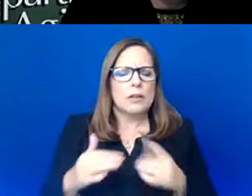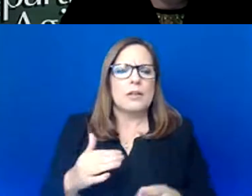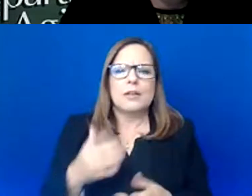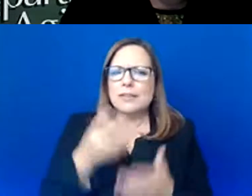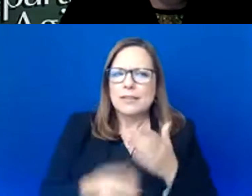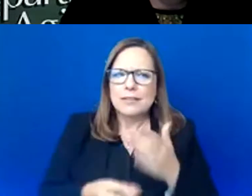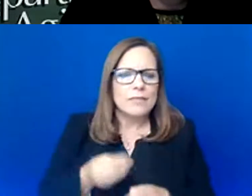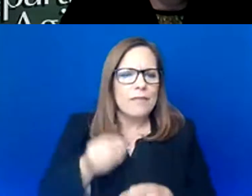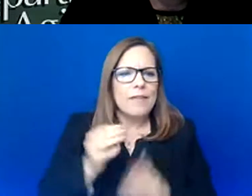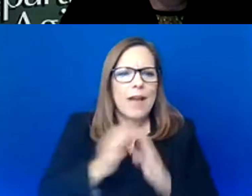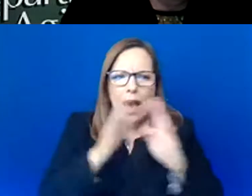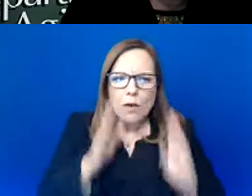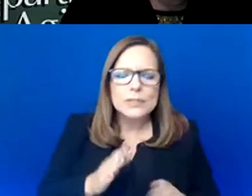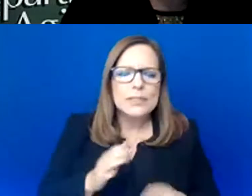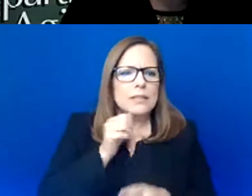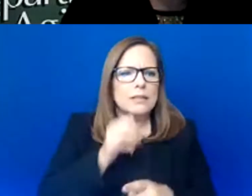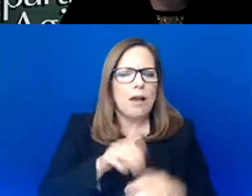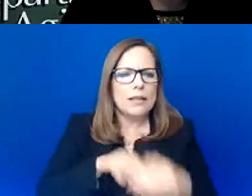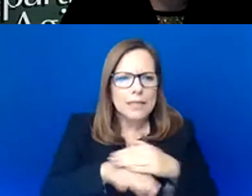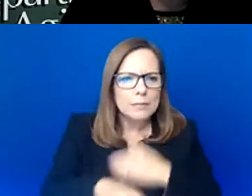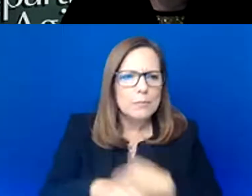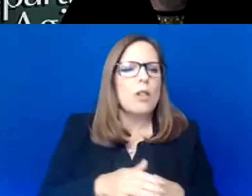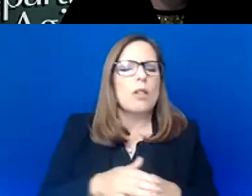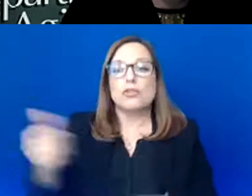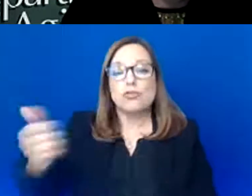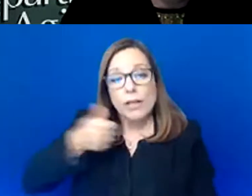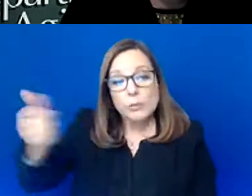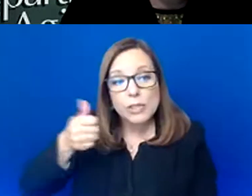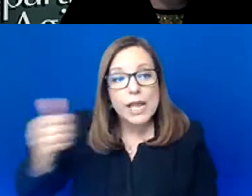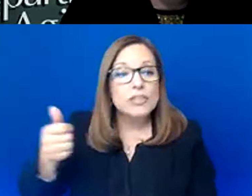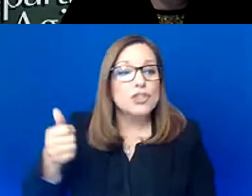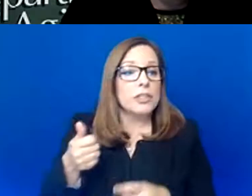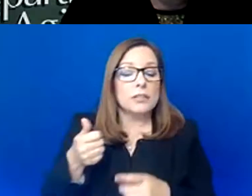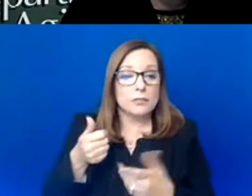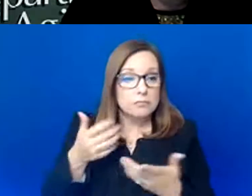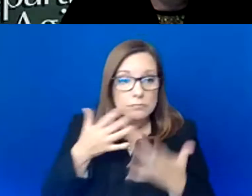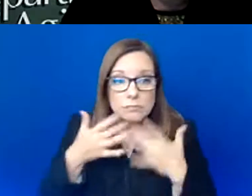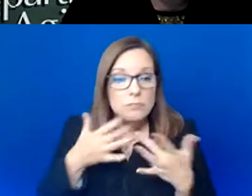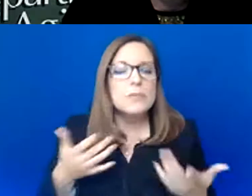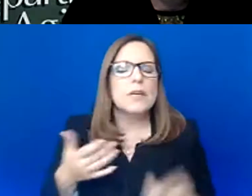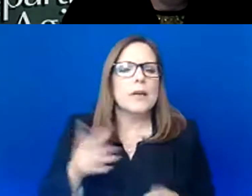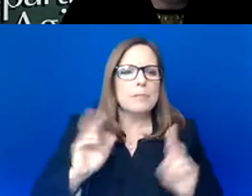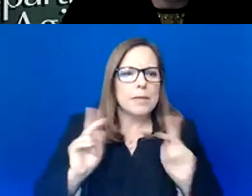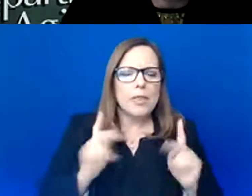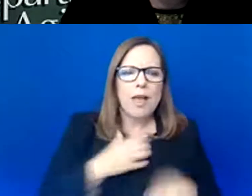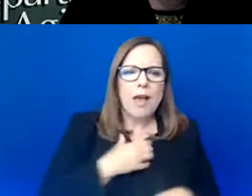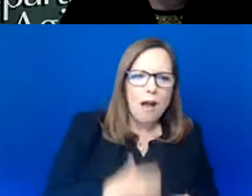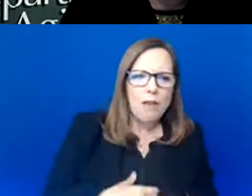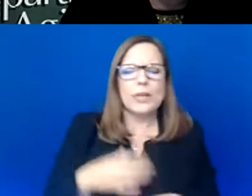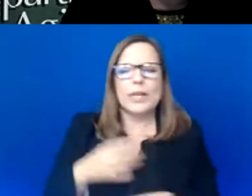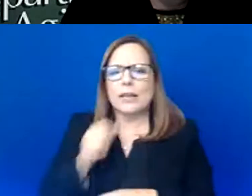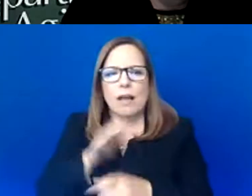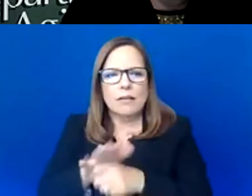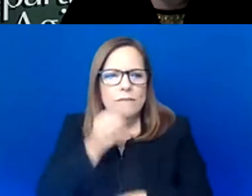housing, the lack of transportation options for older people to stay mobile, the continuing issues of hunger and food insecurity,